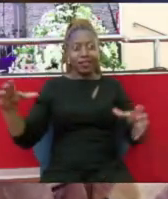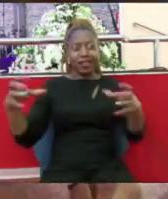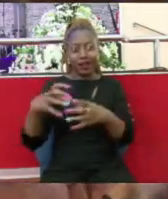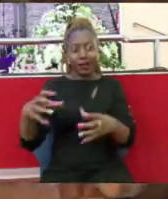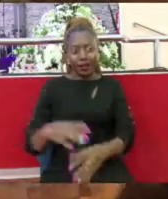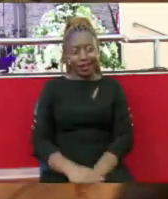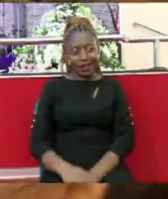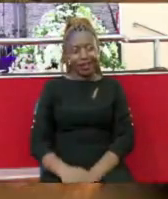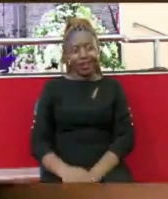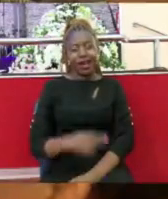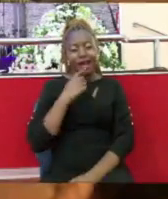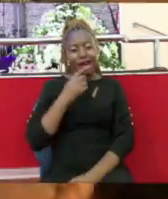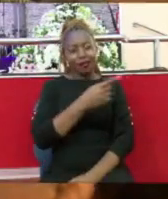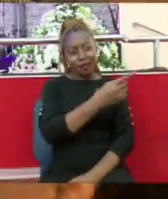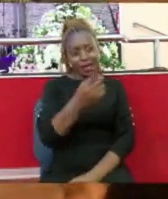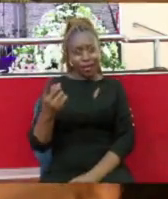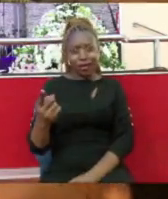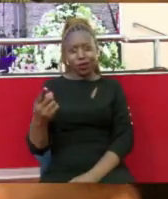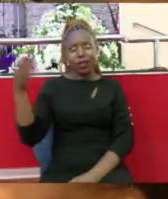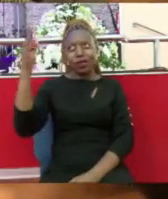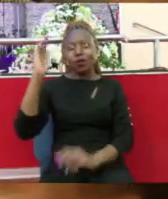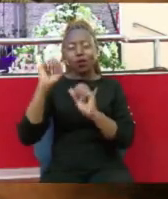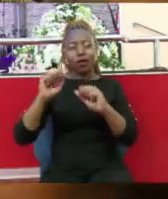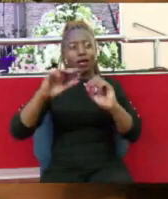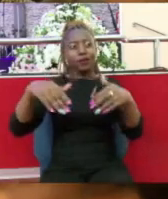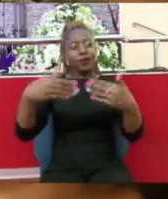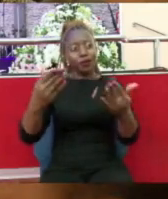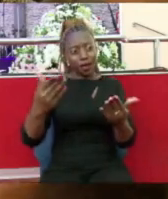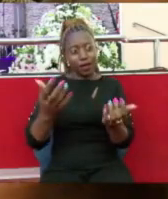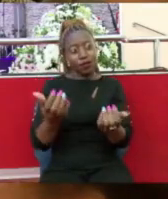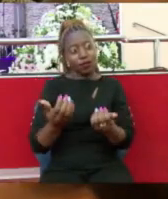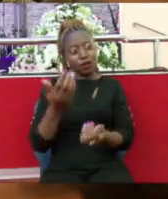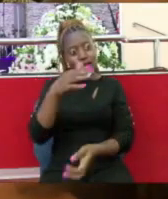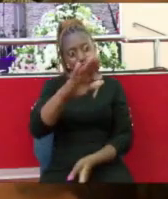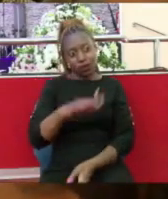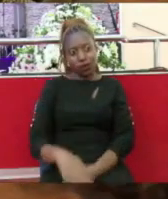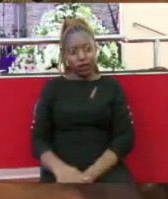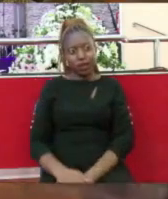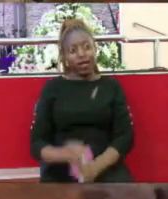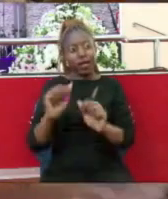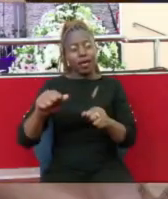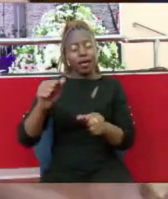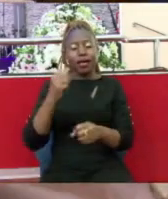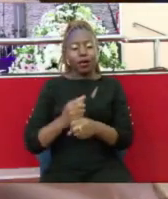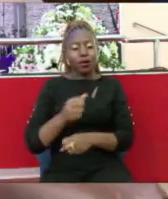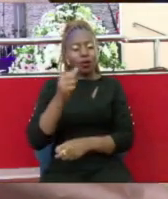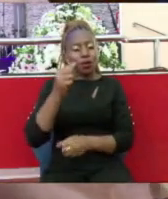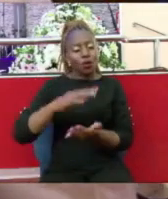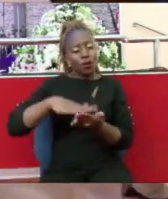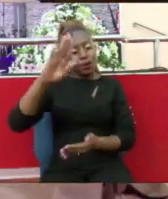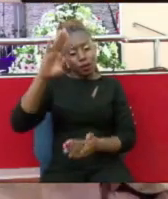I'm telling you, God shall supply your needs according to His glory. He will do more than and exceedingly more than you imagine